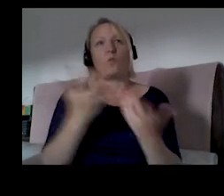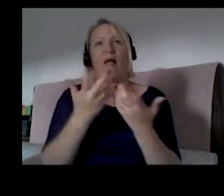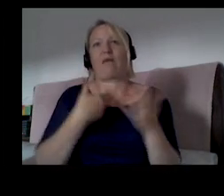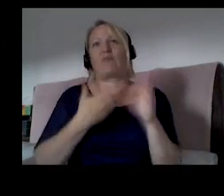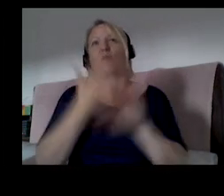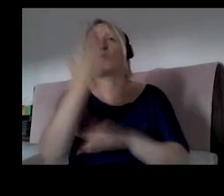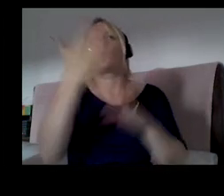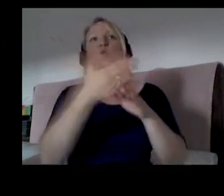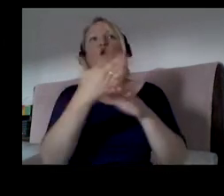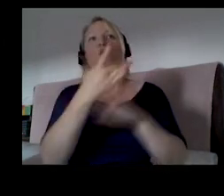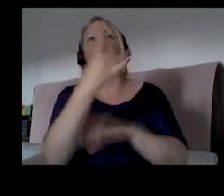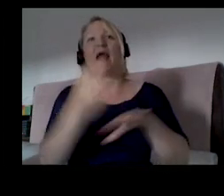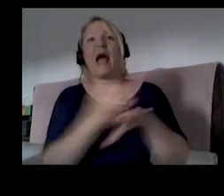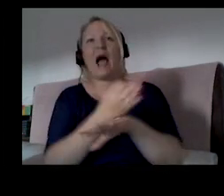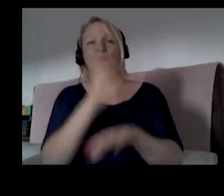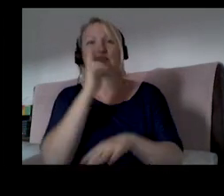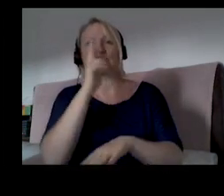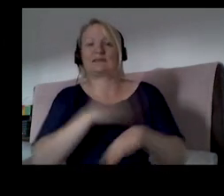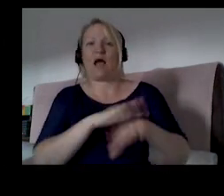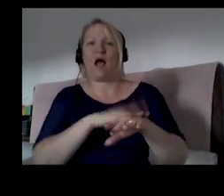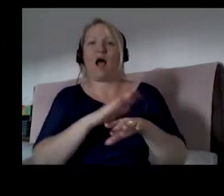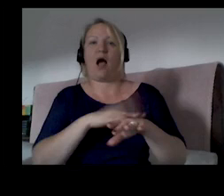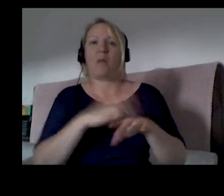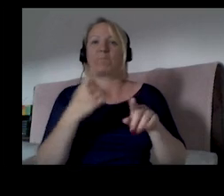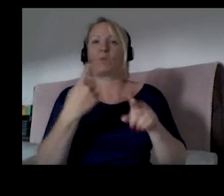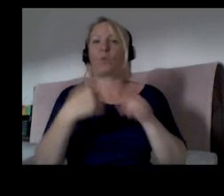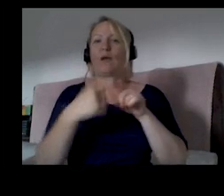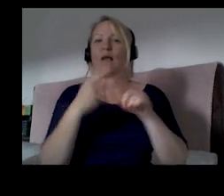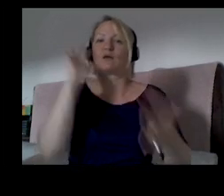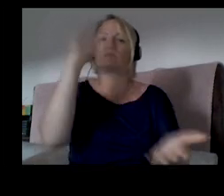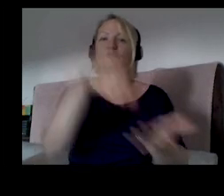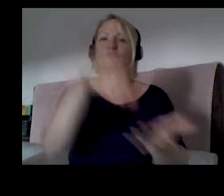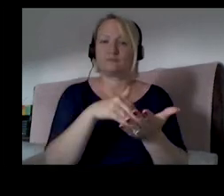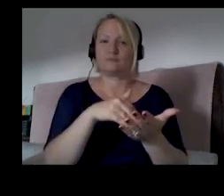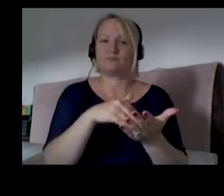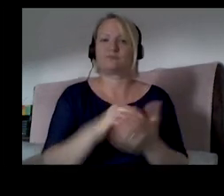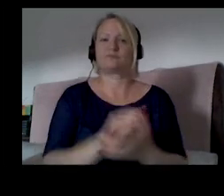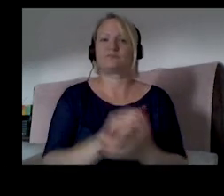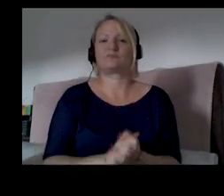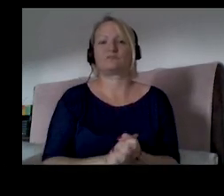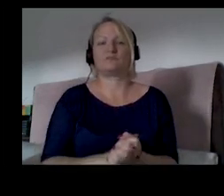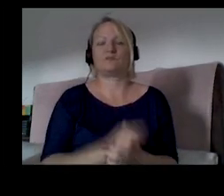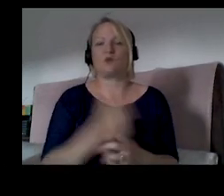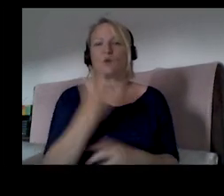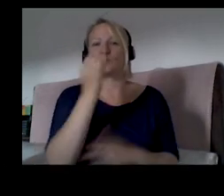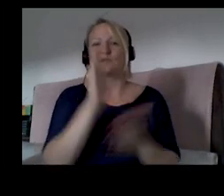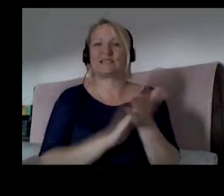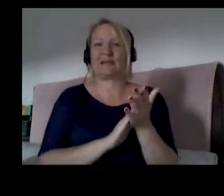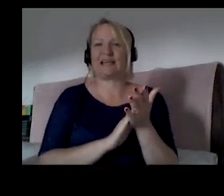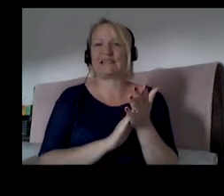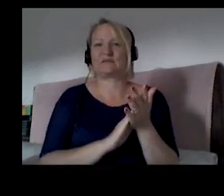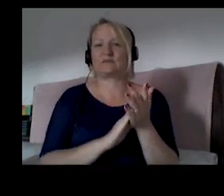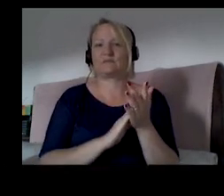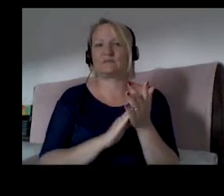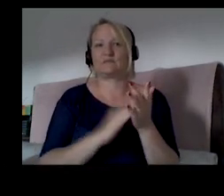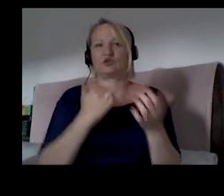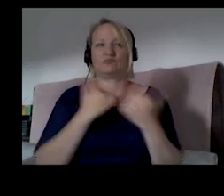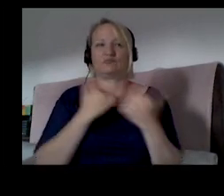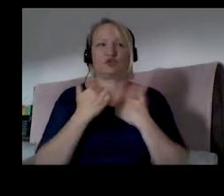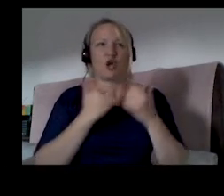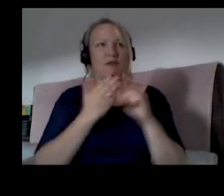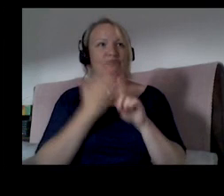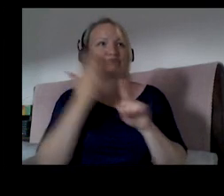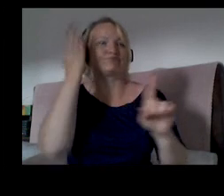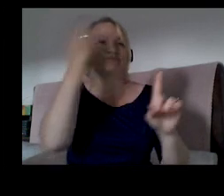When you look at what jobs you could reach within an hour, the increase is even greater. The largest increase within a 60-minute journey time